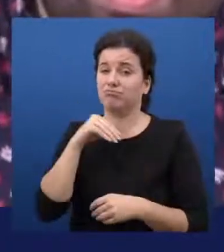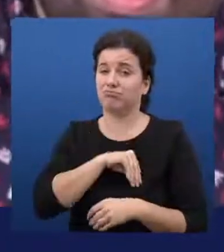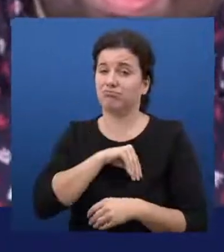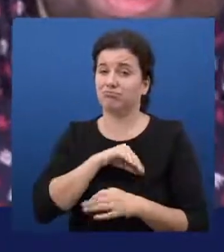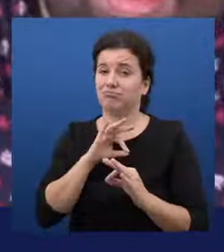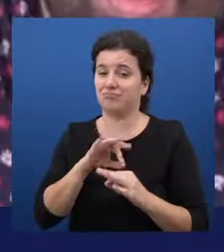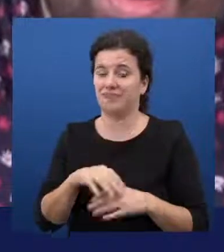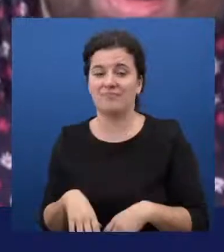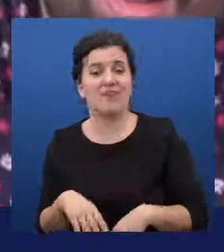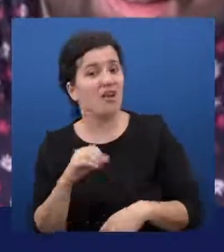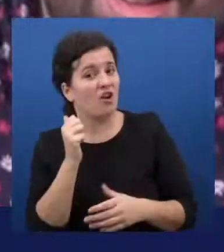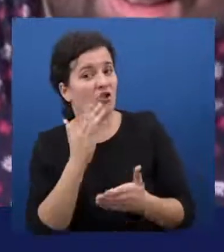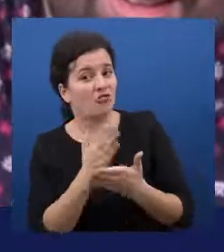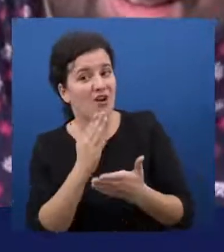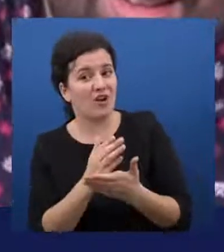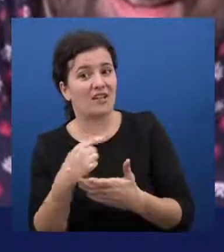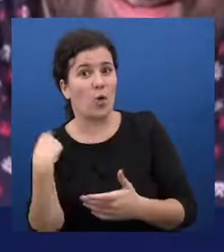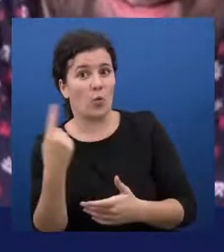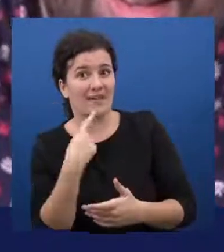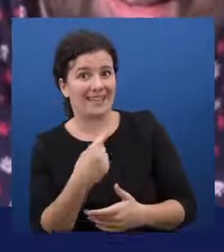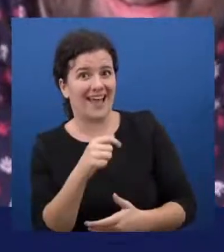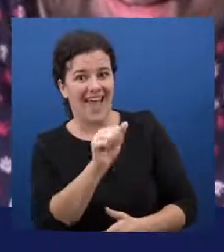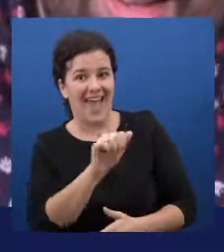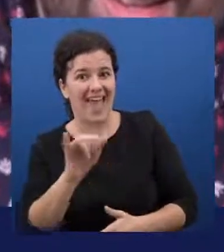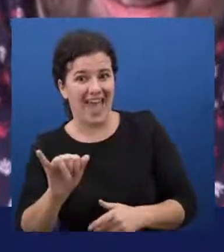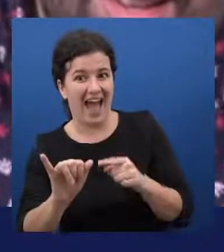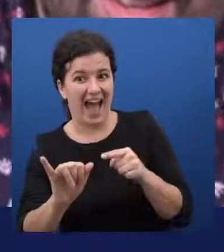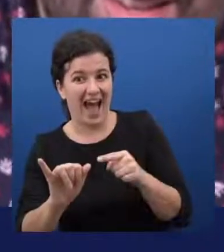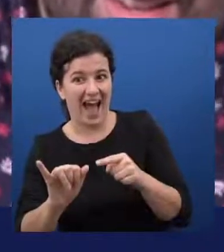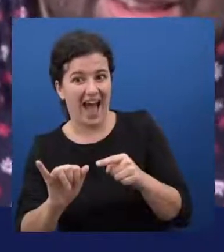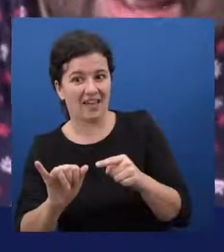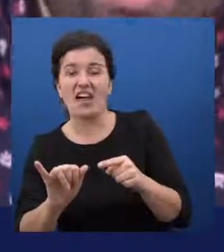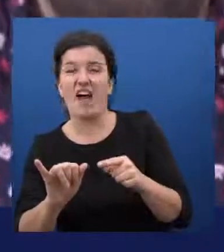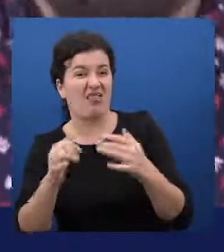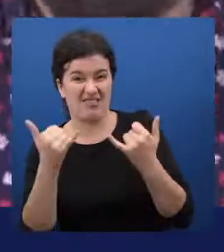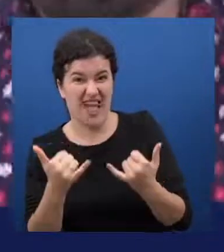artificial intelligence. It's my experience is anything labeled artificial intelligence is stuff that doesn't work.